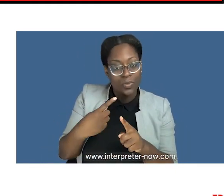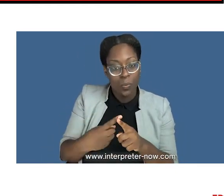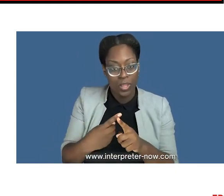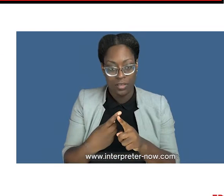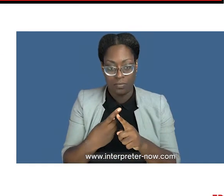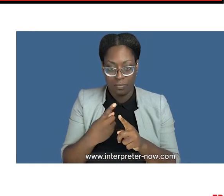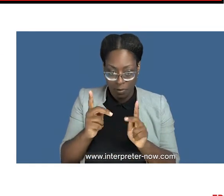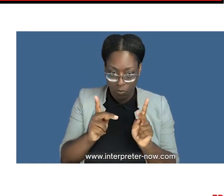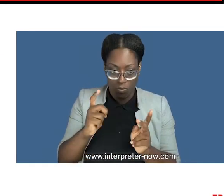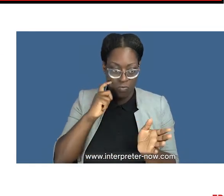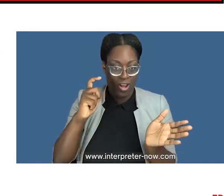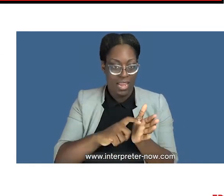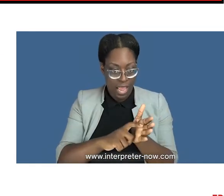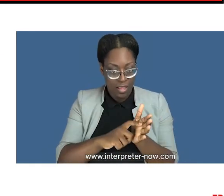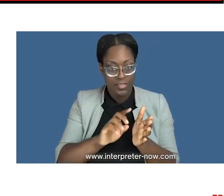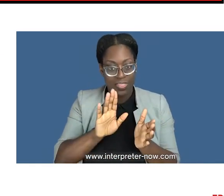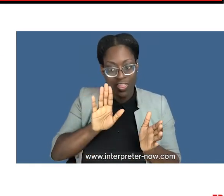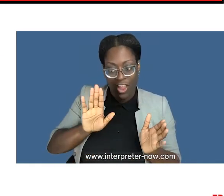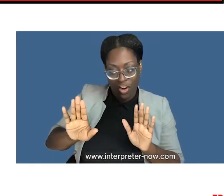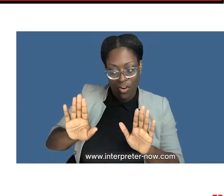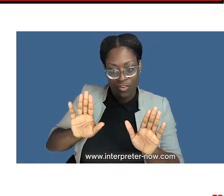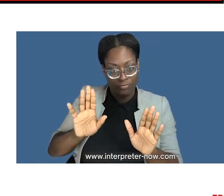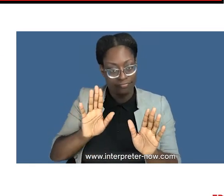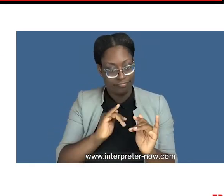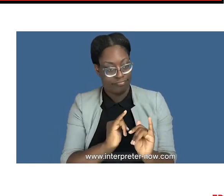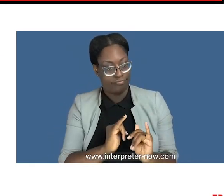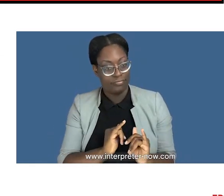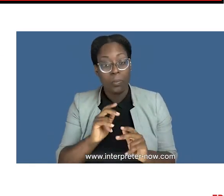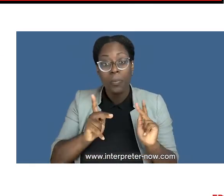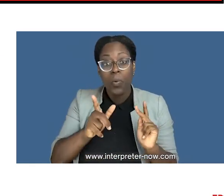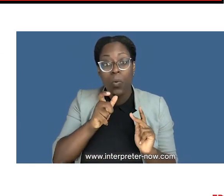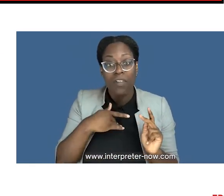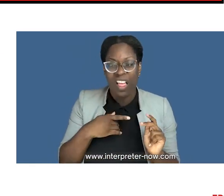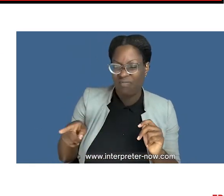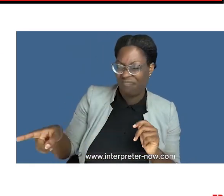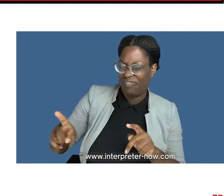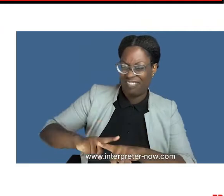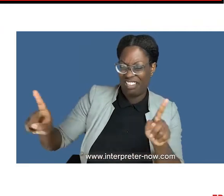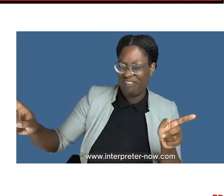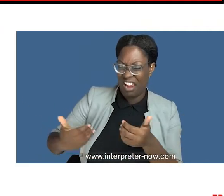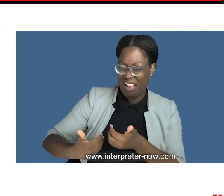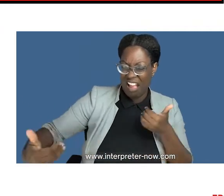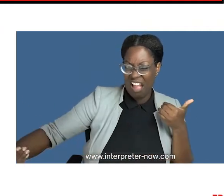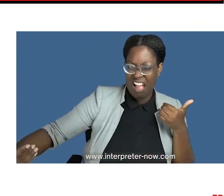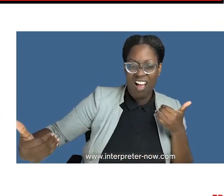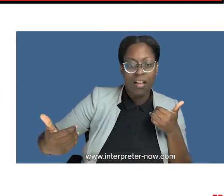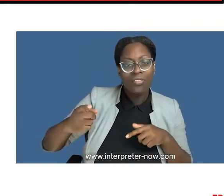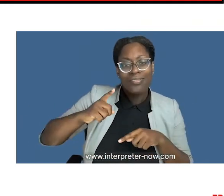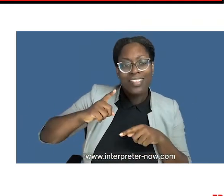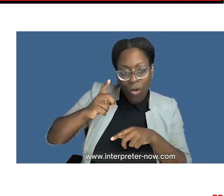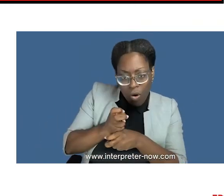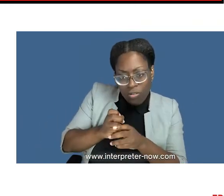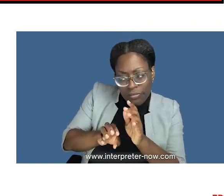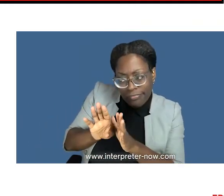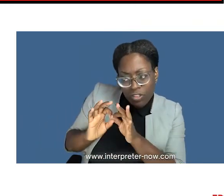similarities, and we tend to distrust people who are less like us. So that impacts all kinds of different interactions